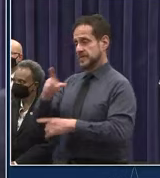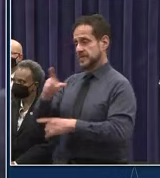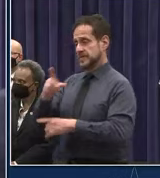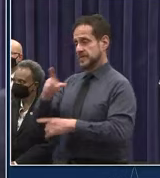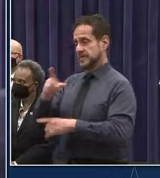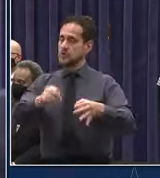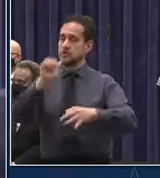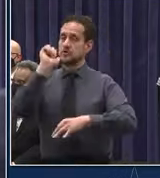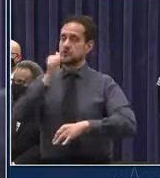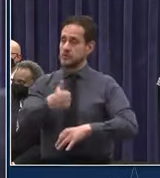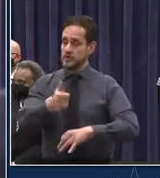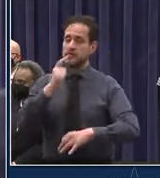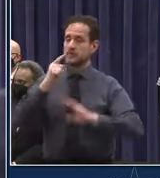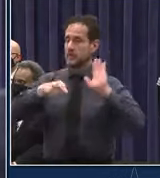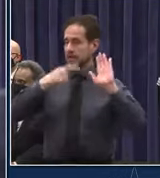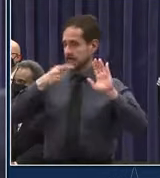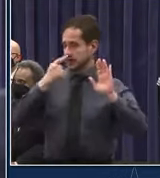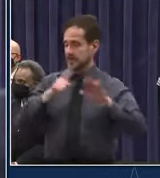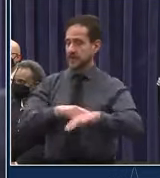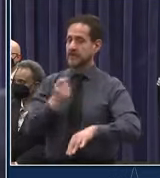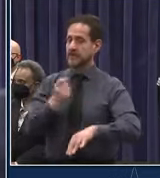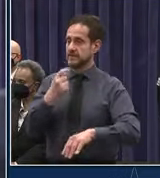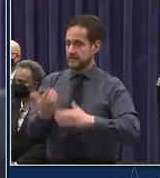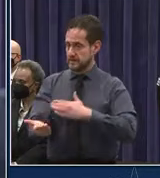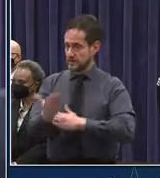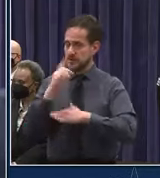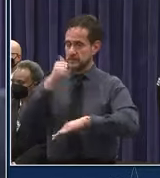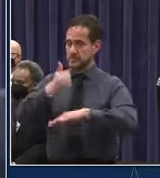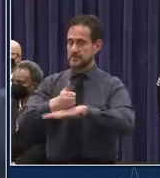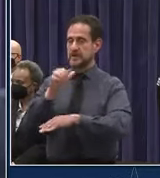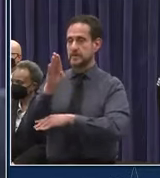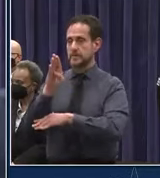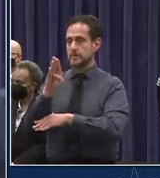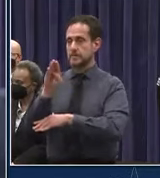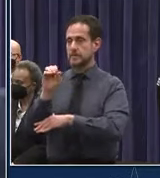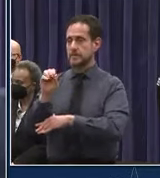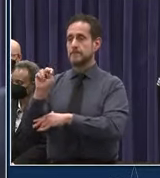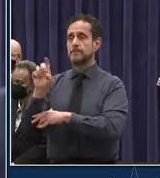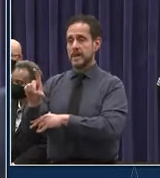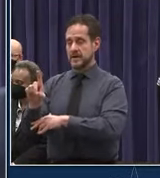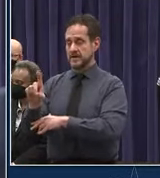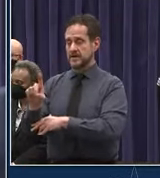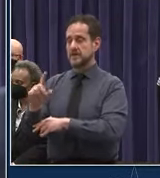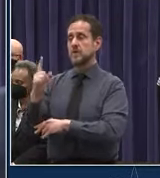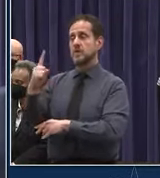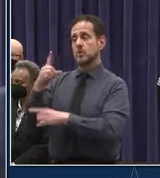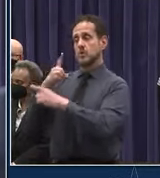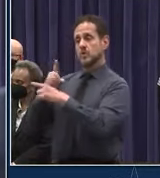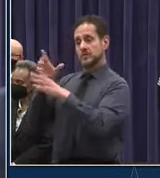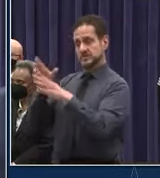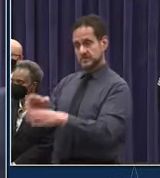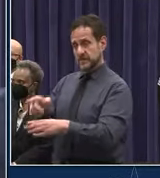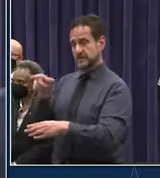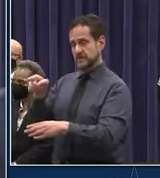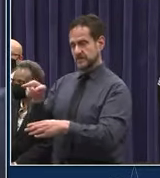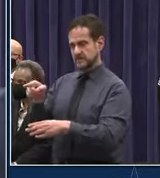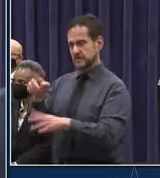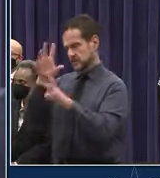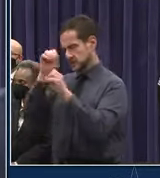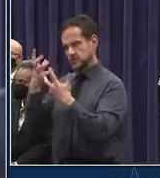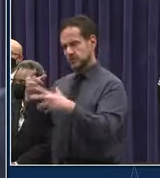tomorrow for a bond hearing at 11 a.m. One of the defendants, as the superintendent has mentioned, is